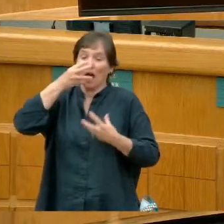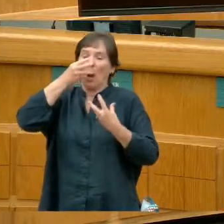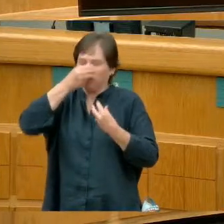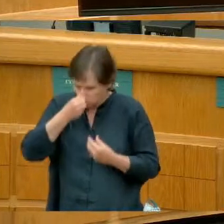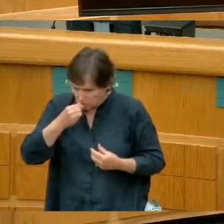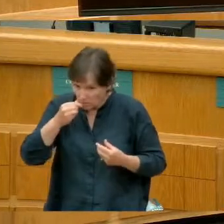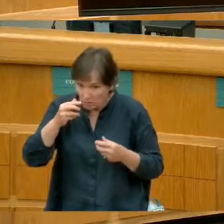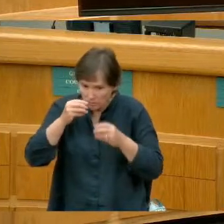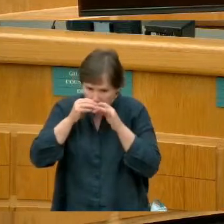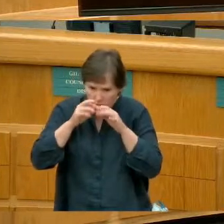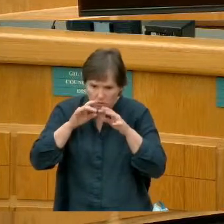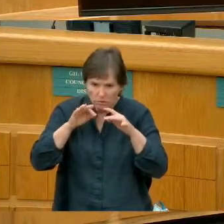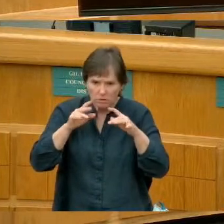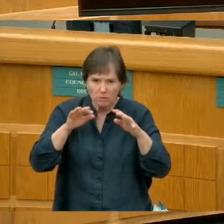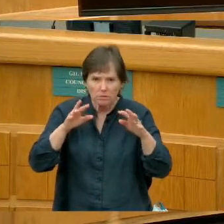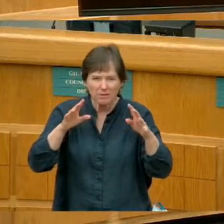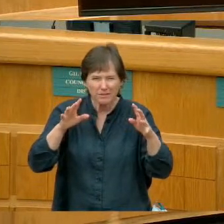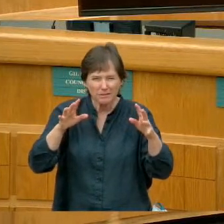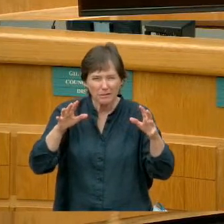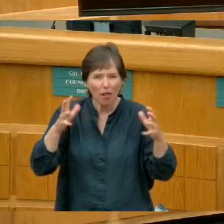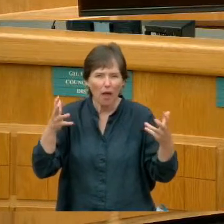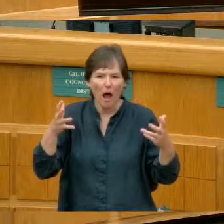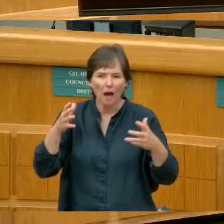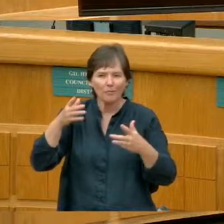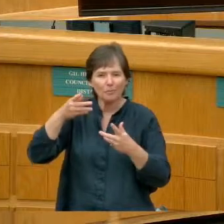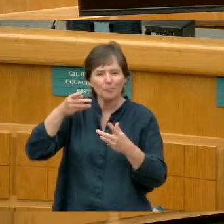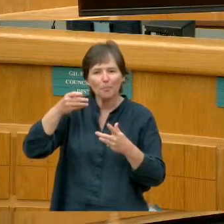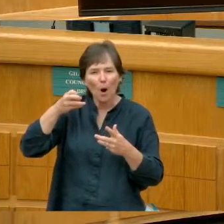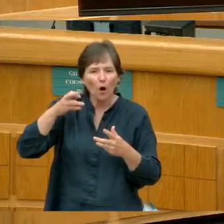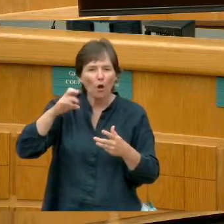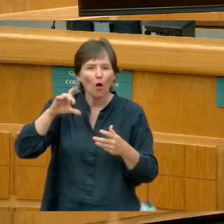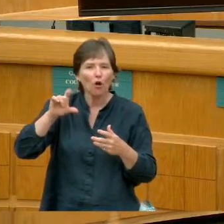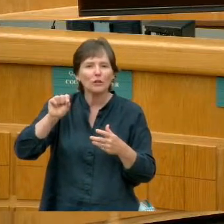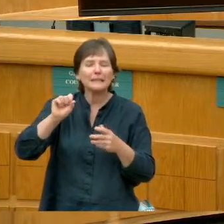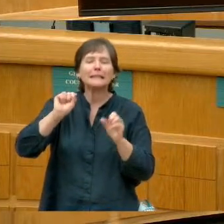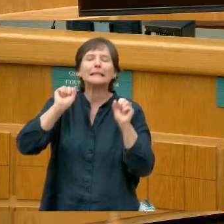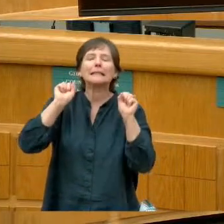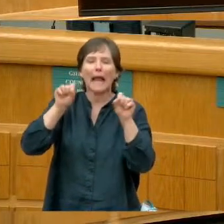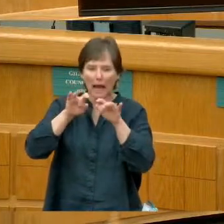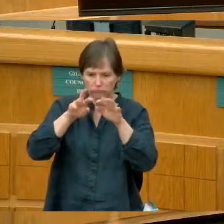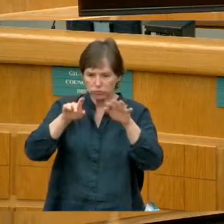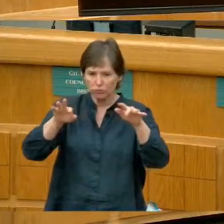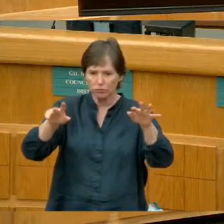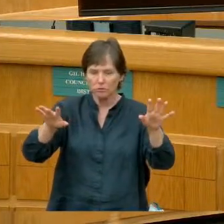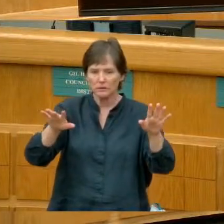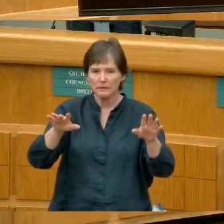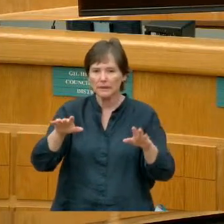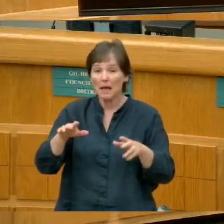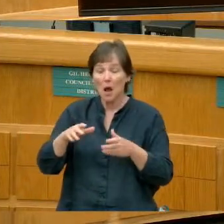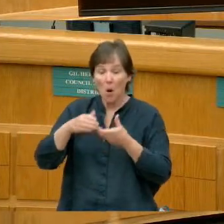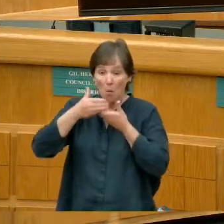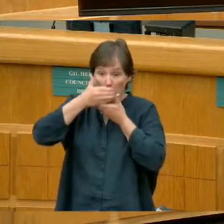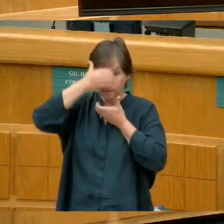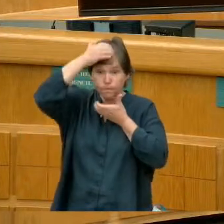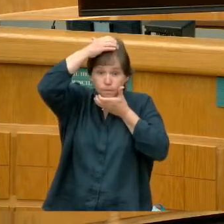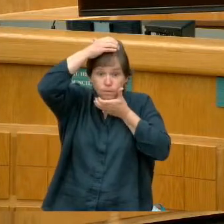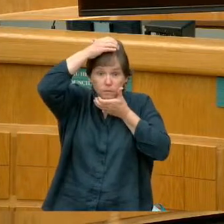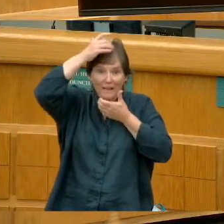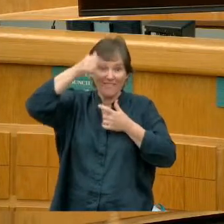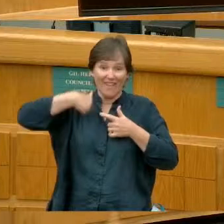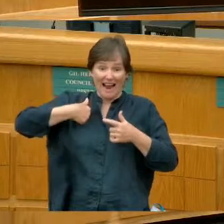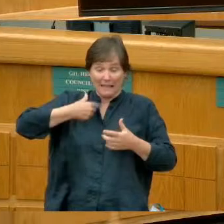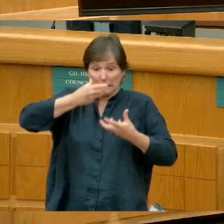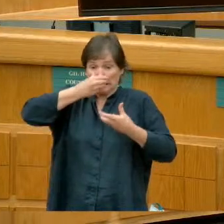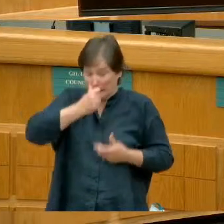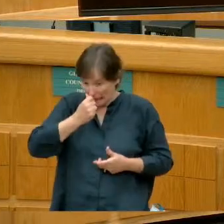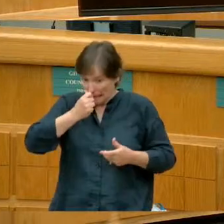to actually go on to somebody else and get them sick. This mask, if I sneeze, it stays inside this